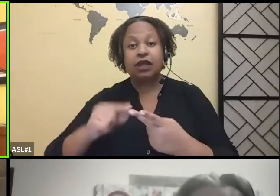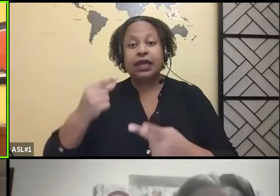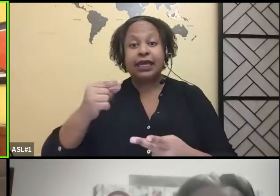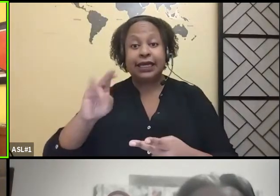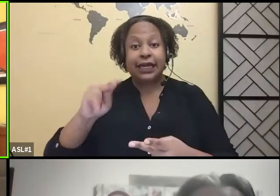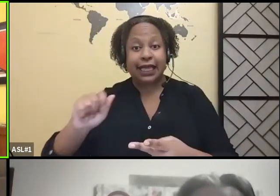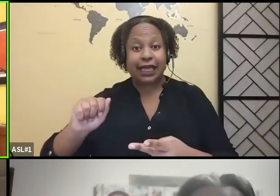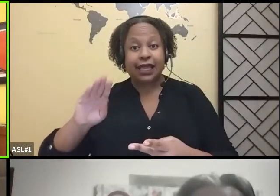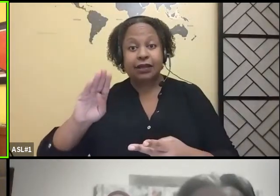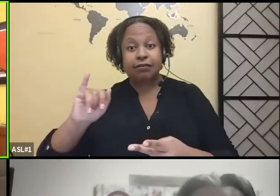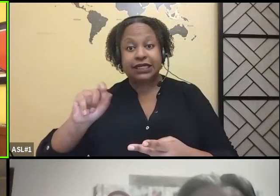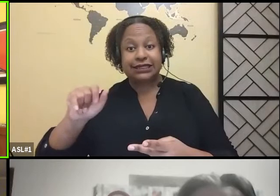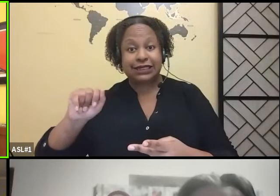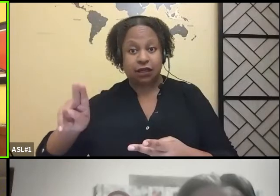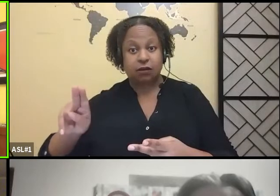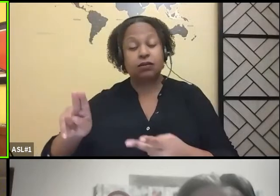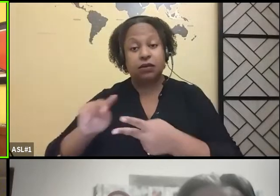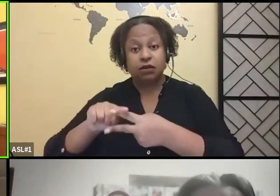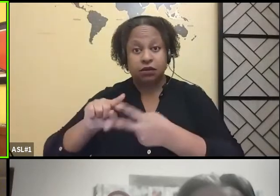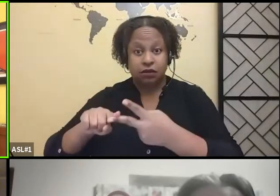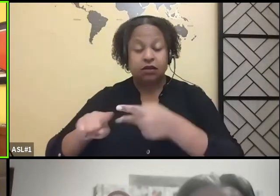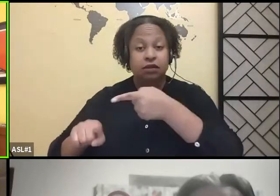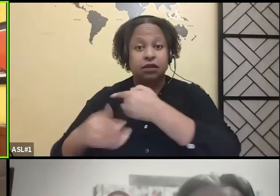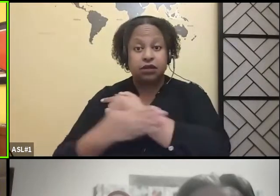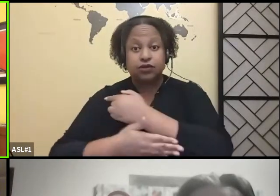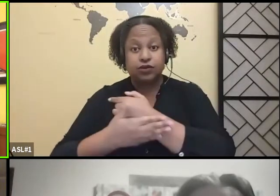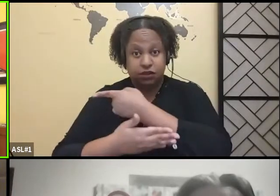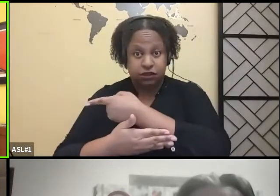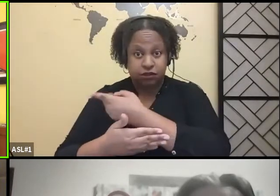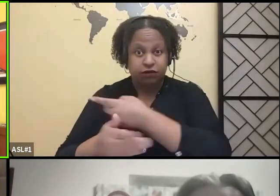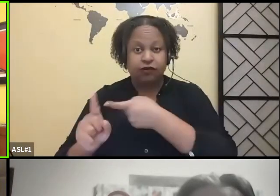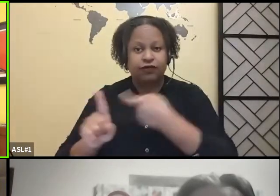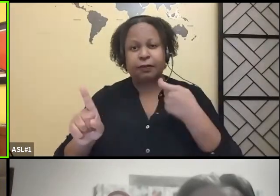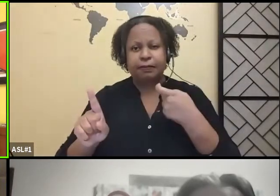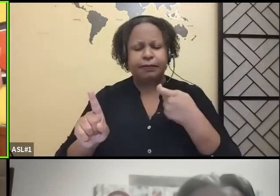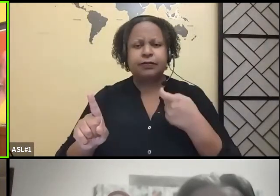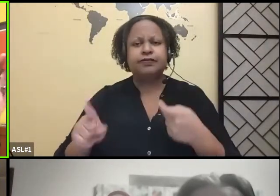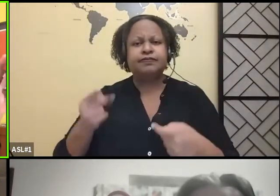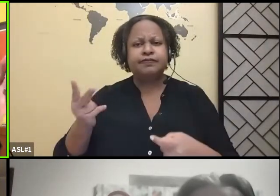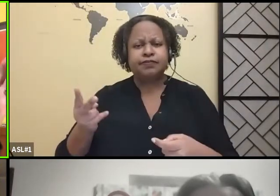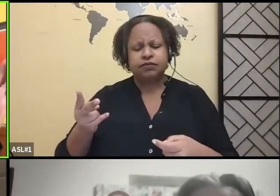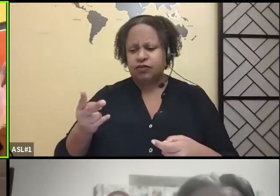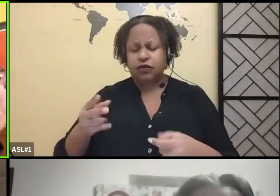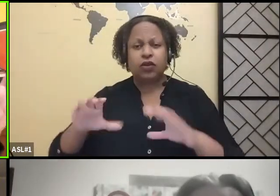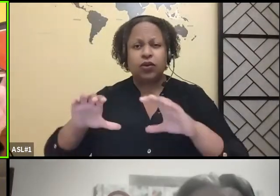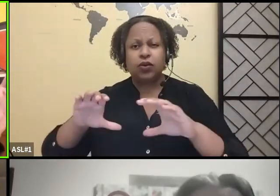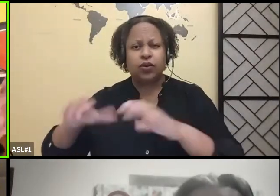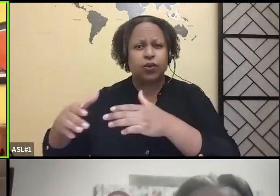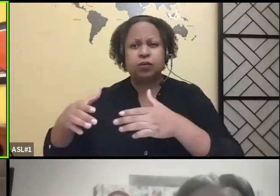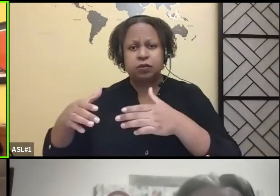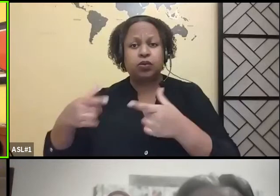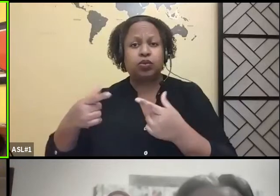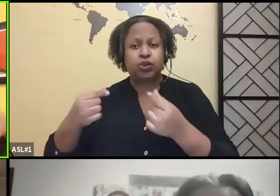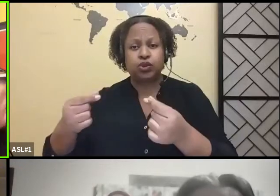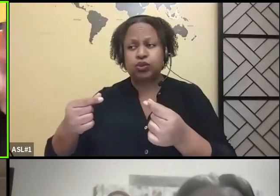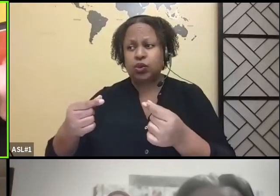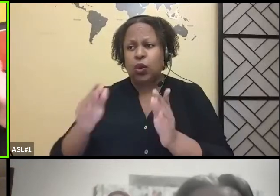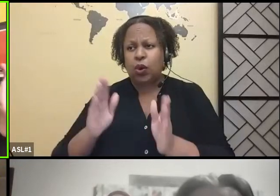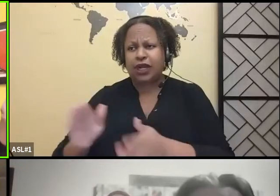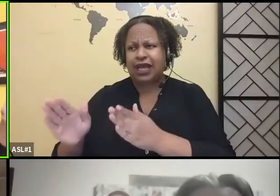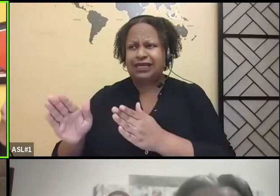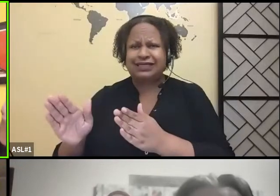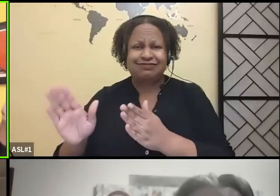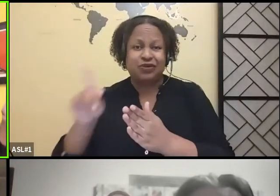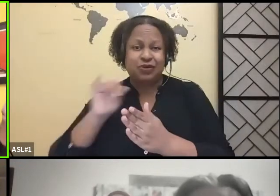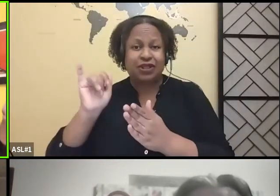who organized these things, I don't know what a better name to call them, these pop-up universities. And they would just last for